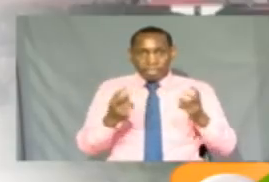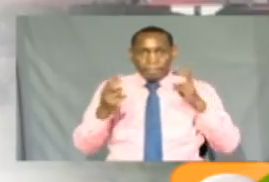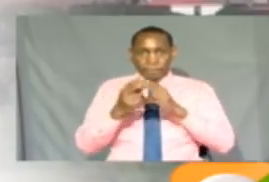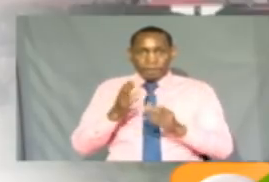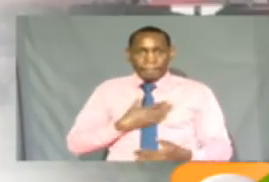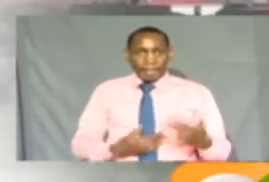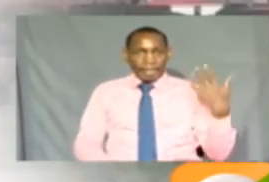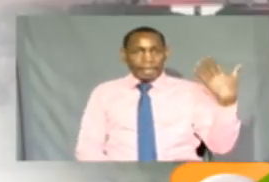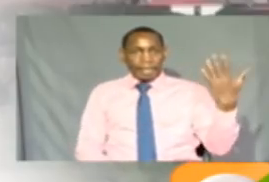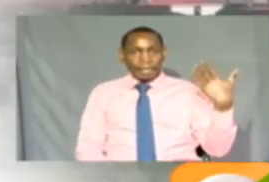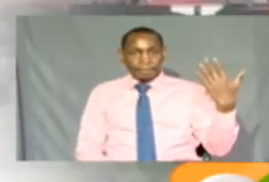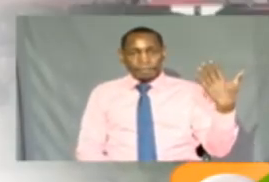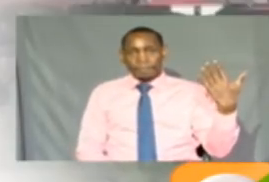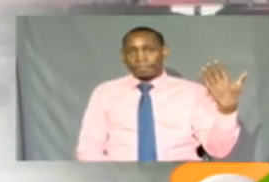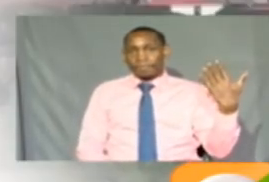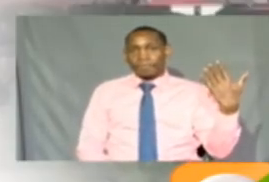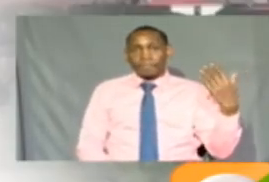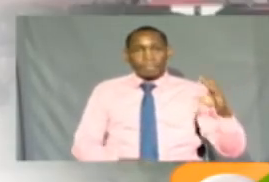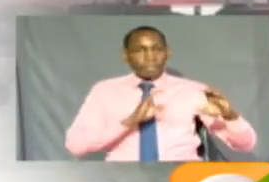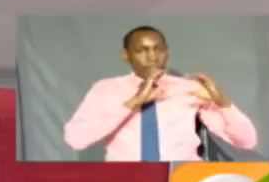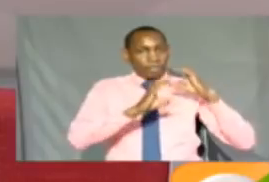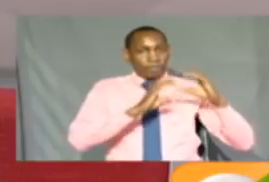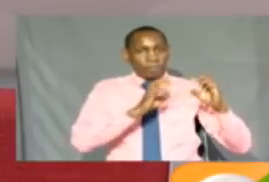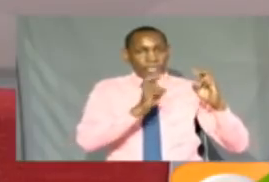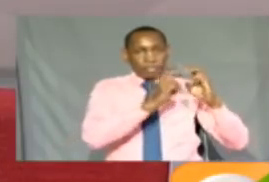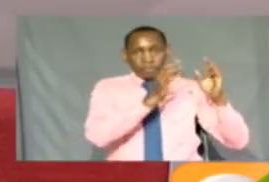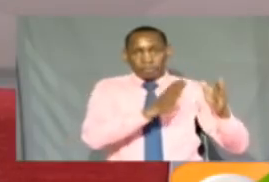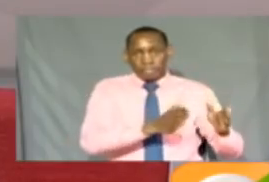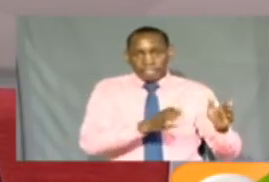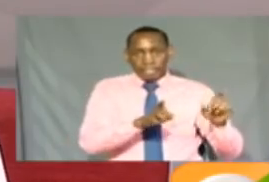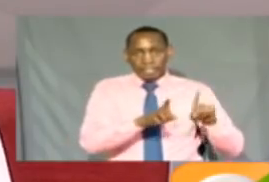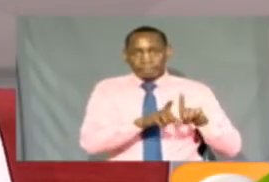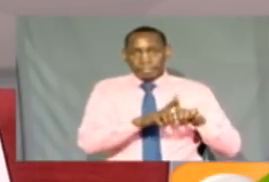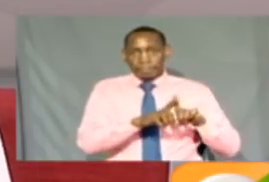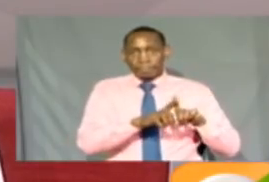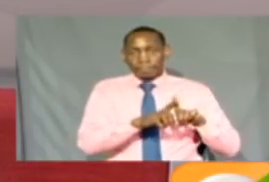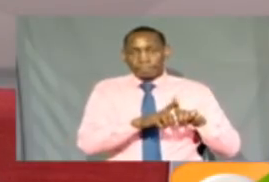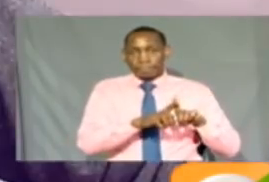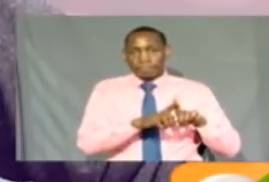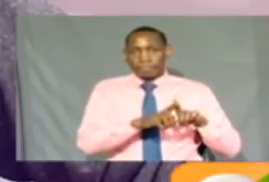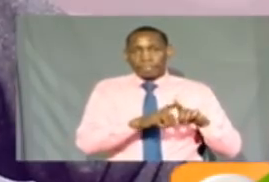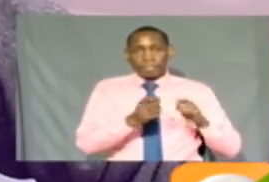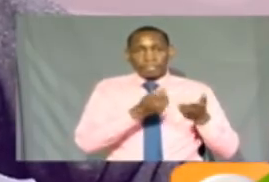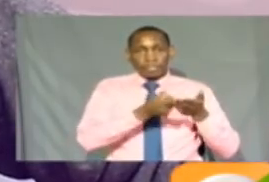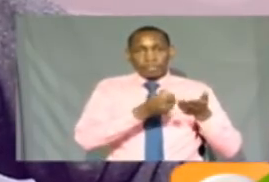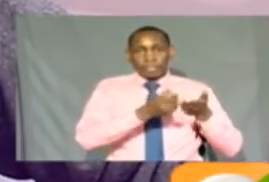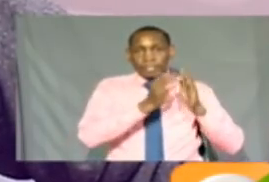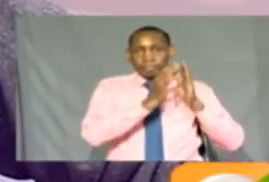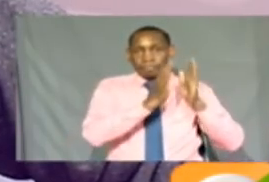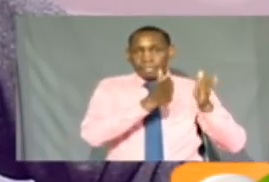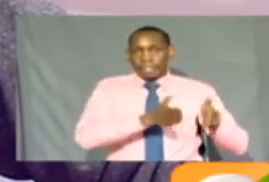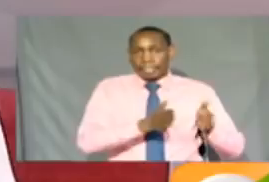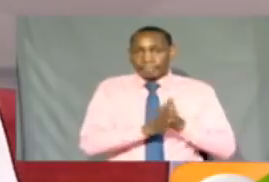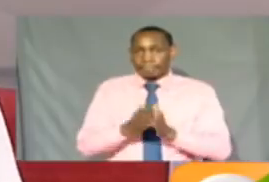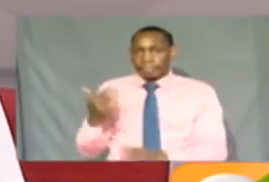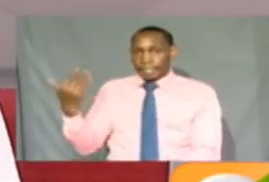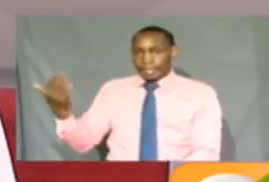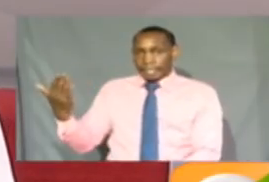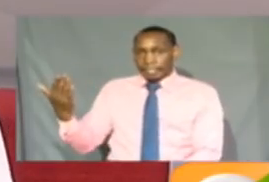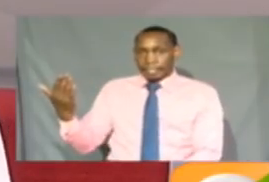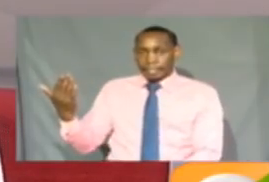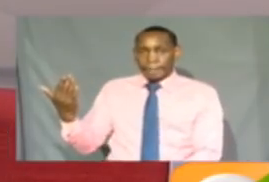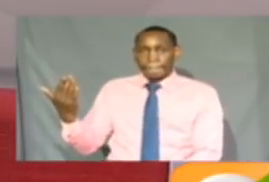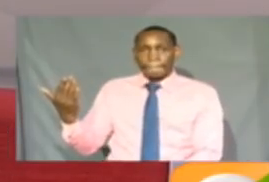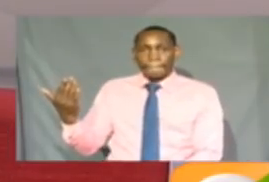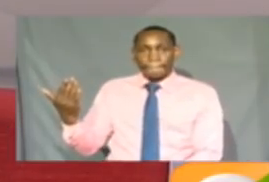far left is Mariga Thoridi, who is a communications consultant and a columnist. And to my right is